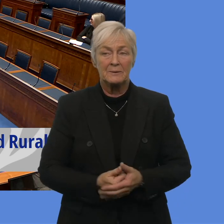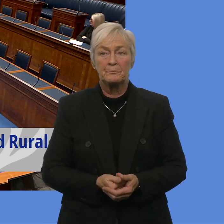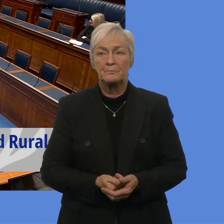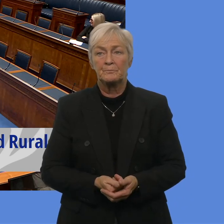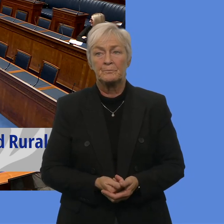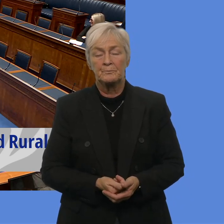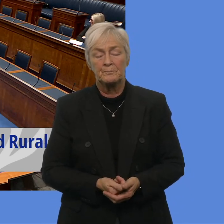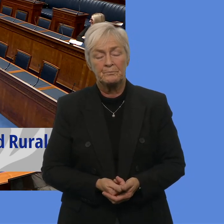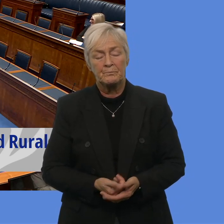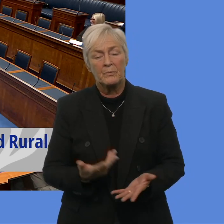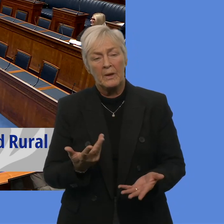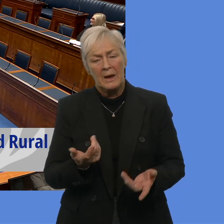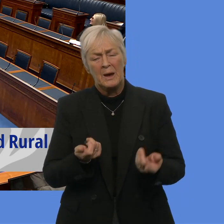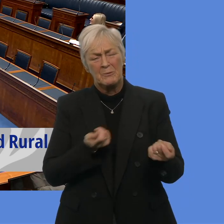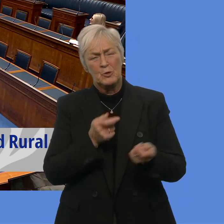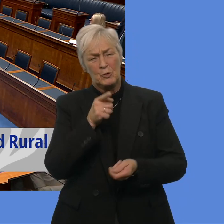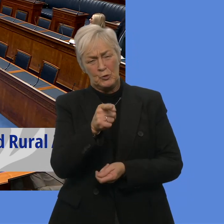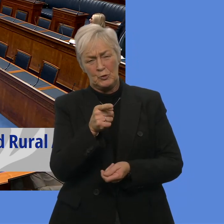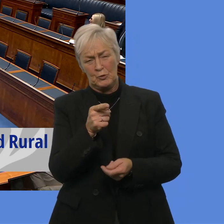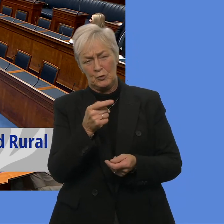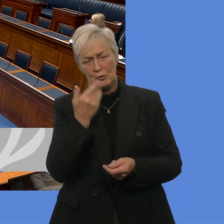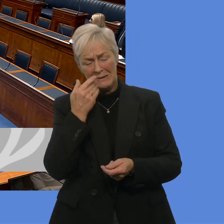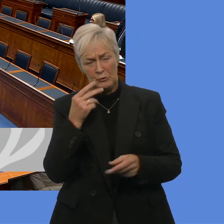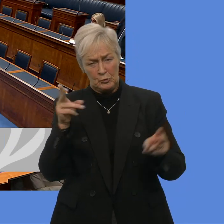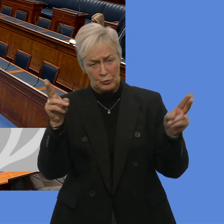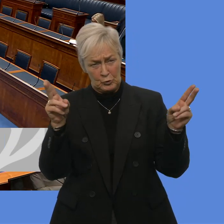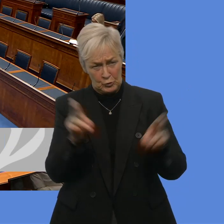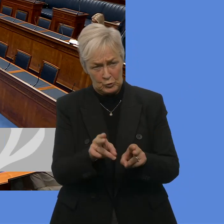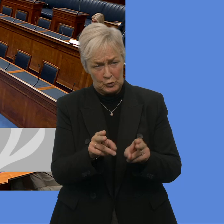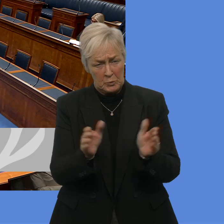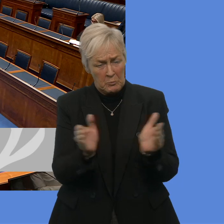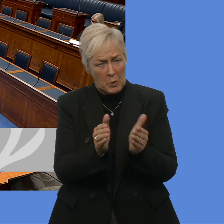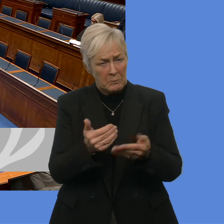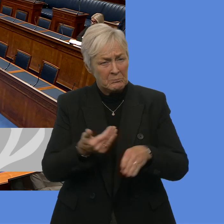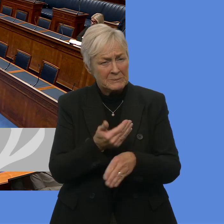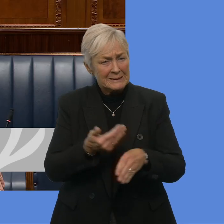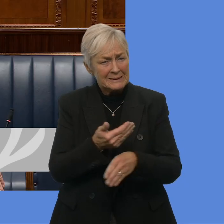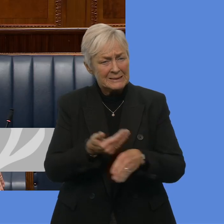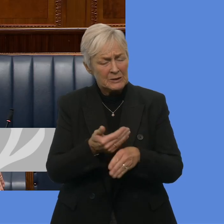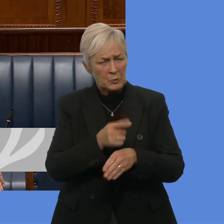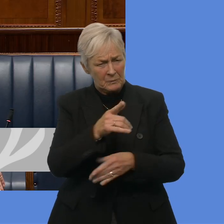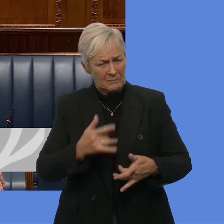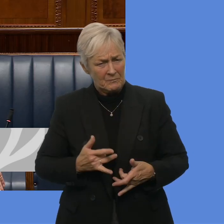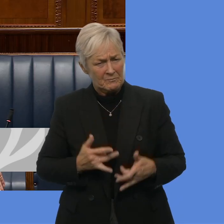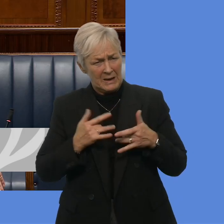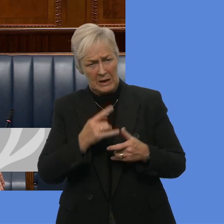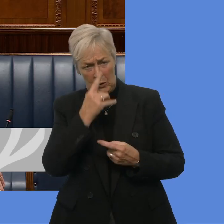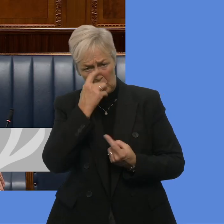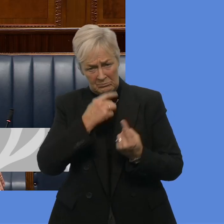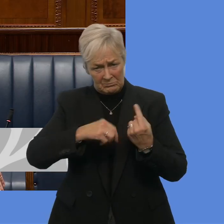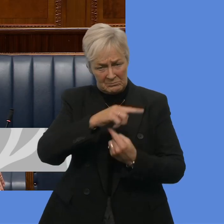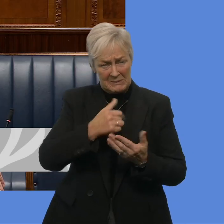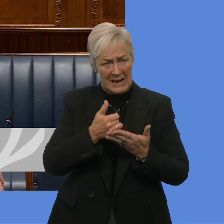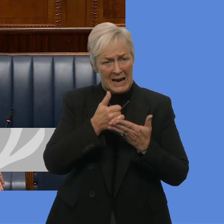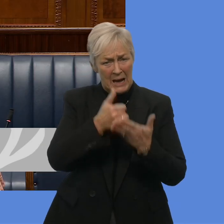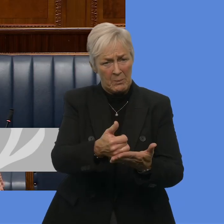Concordia. Minister, you recently introduced a number of small business research initiatives. In what ways do you believe that they could, in some ways, help address